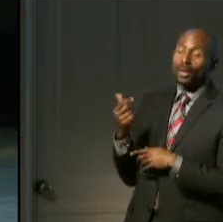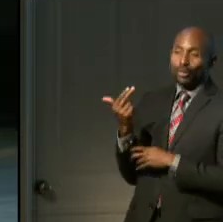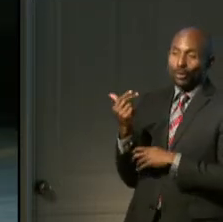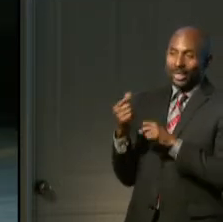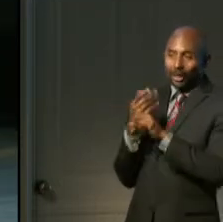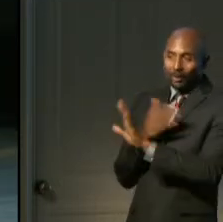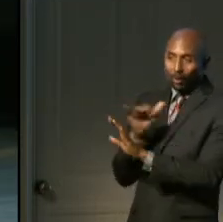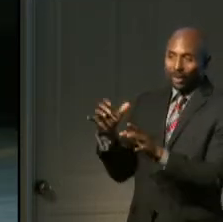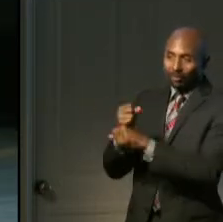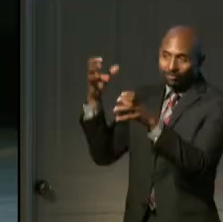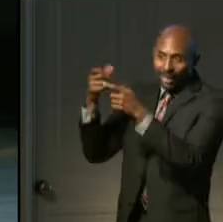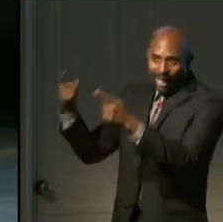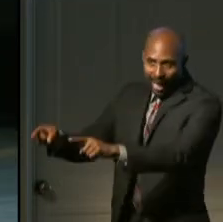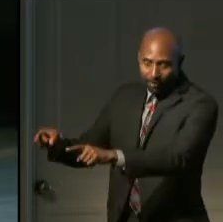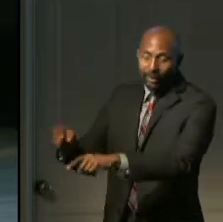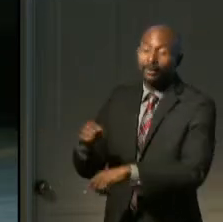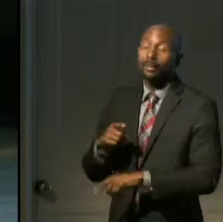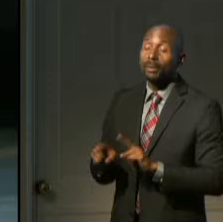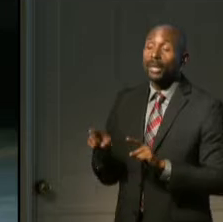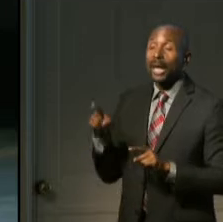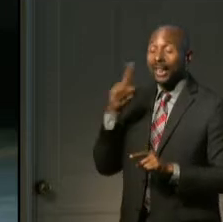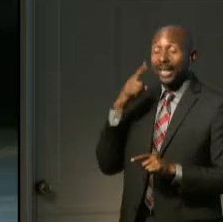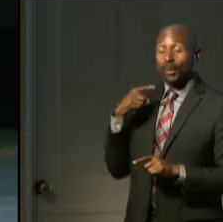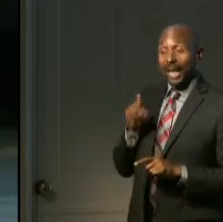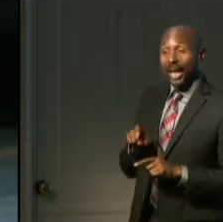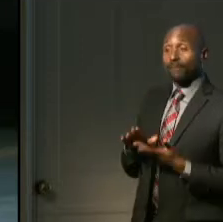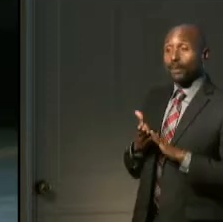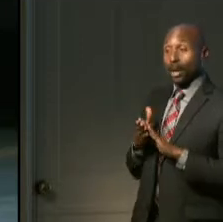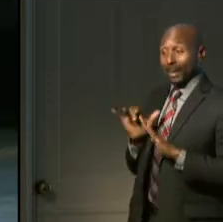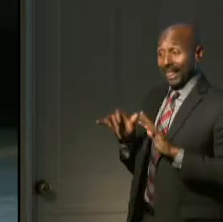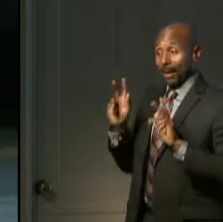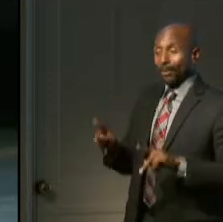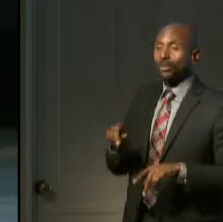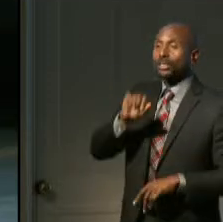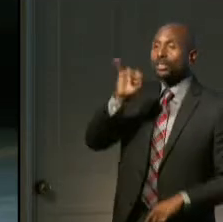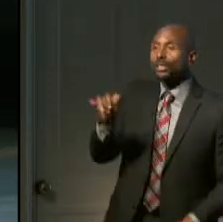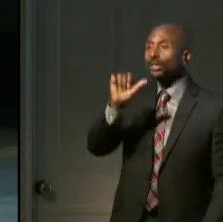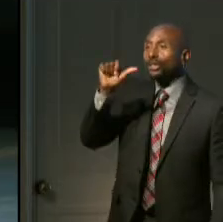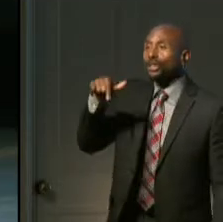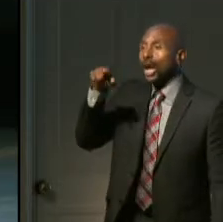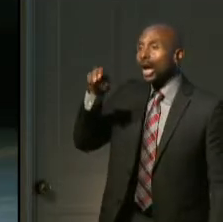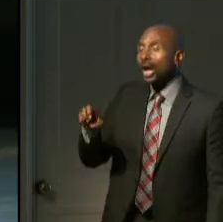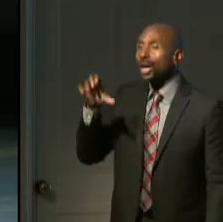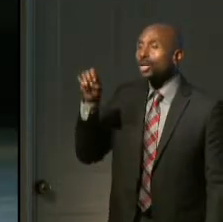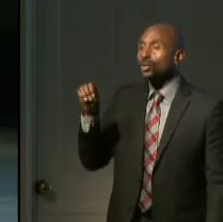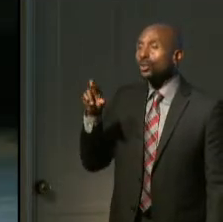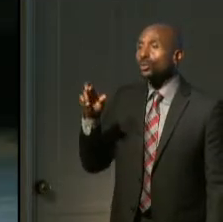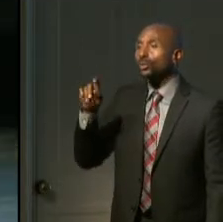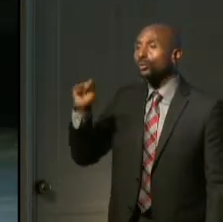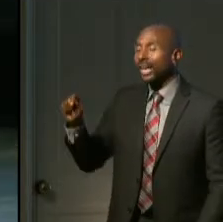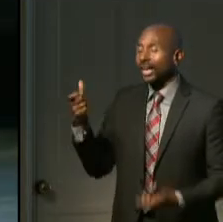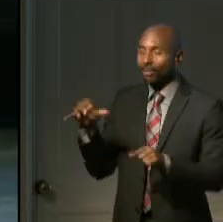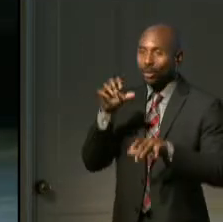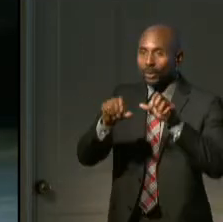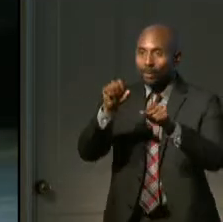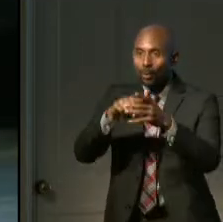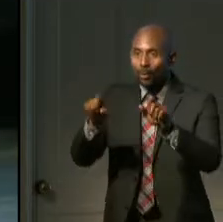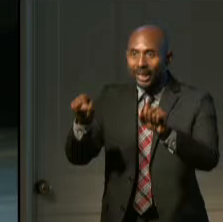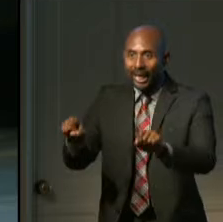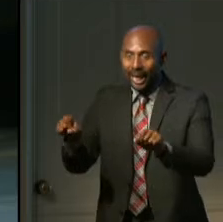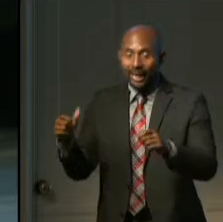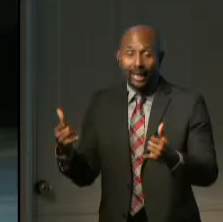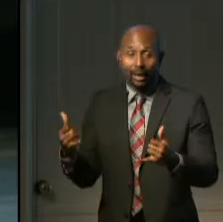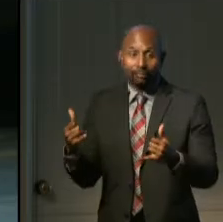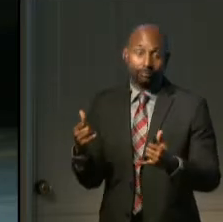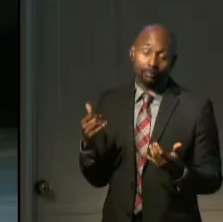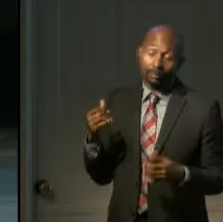job is to be the Jacques Carré who's going out there and trying to capture what we can now, because as we've seen recently in Notre